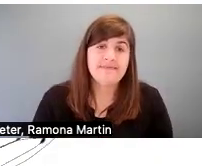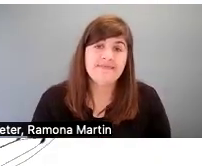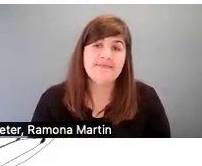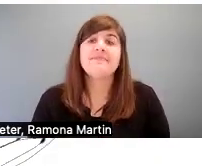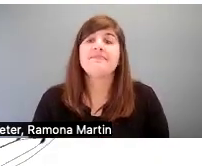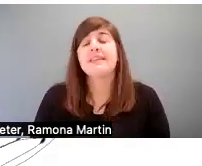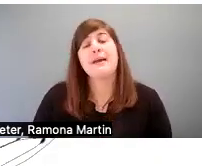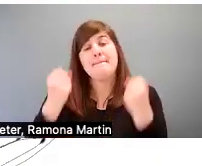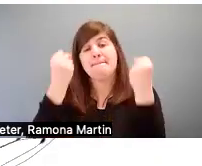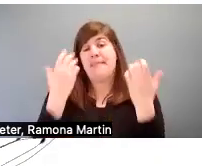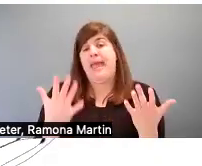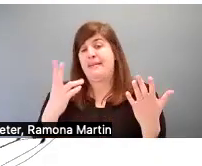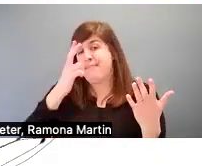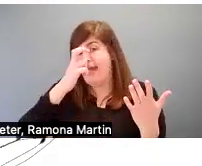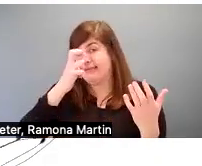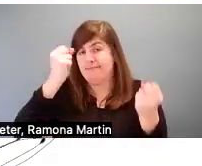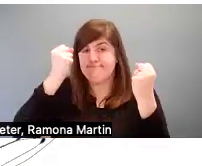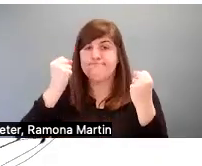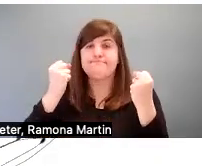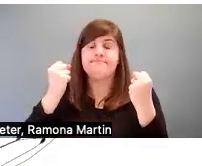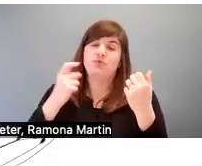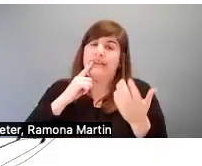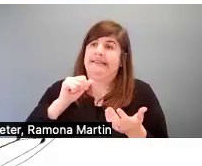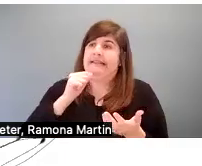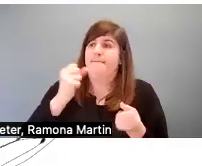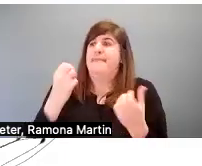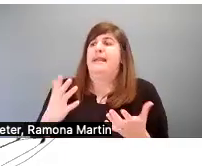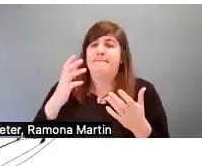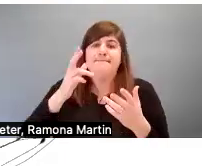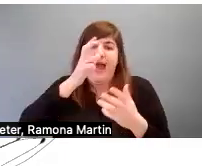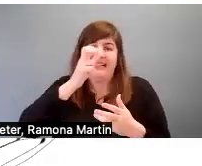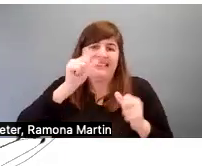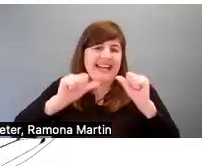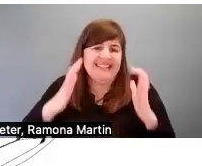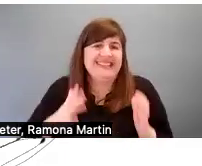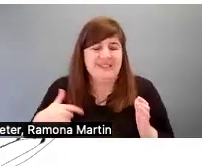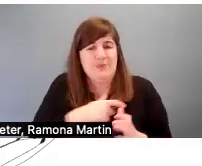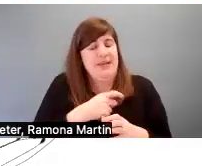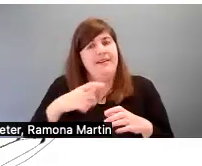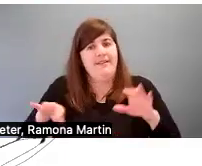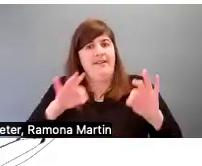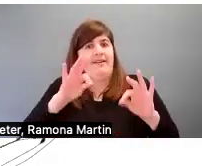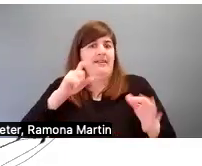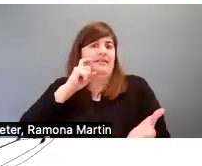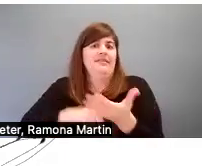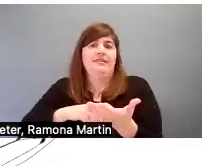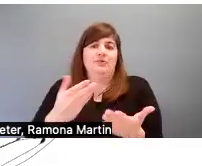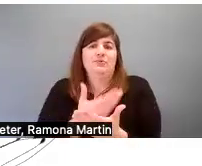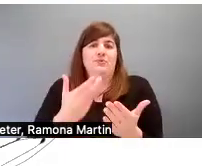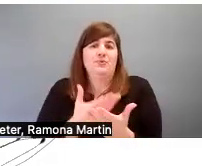Because there are so many bugs and so few bug scientists, we're able to make incredible new discoveries about bugs every